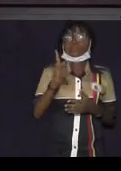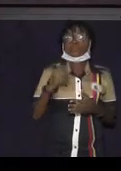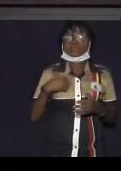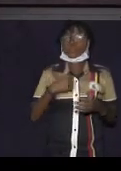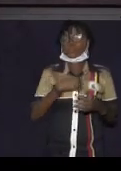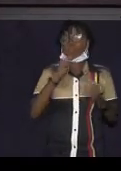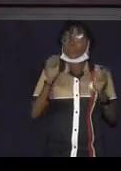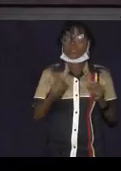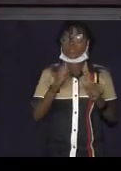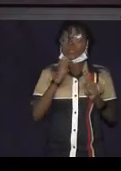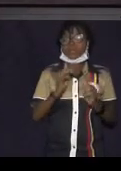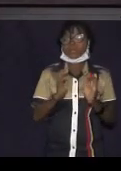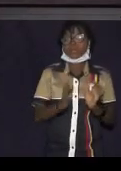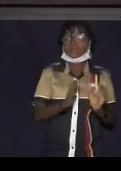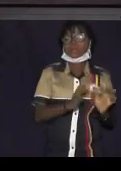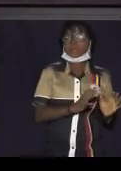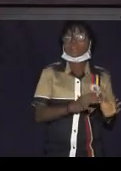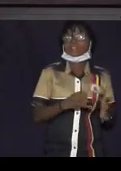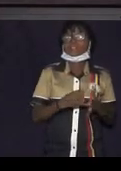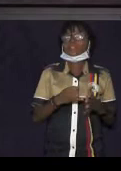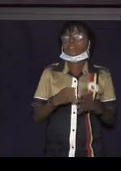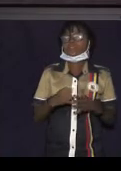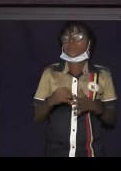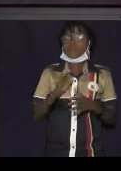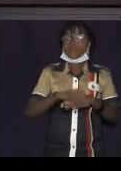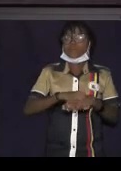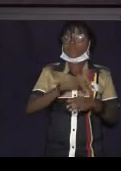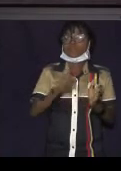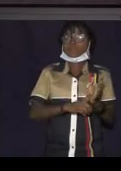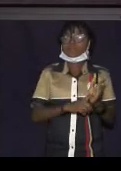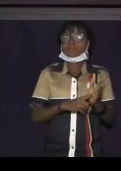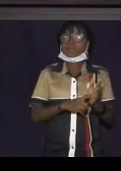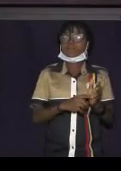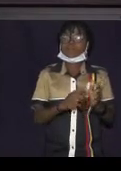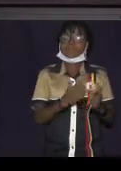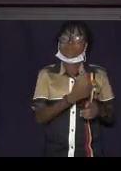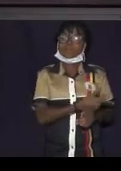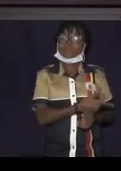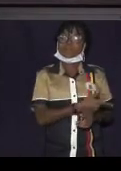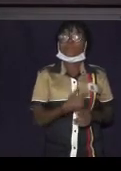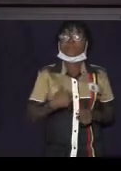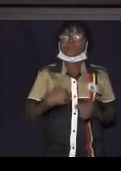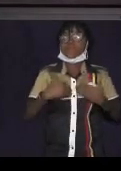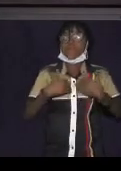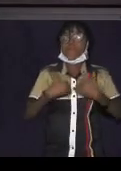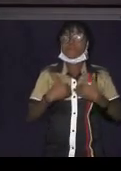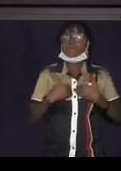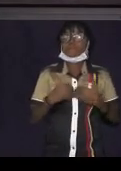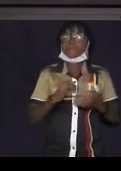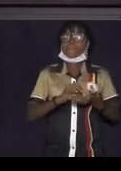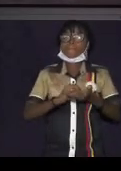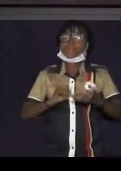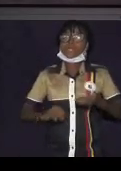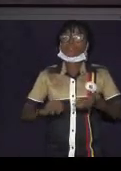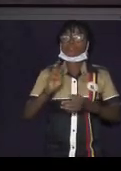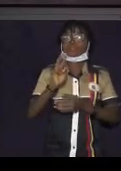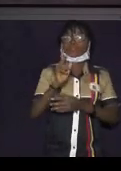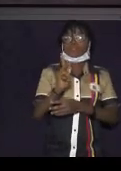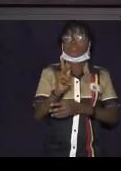rearrange like terms. So on this side, we have minus 2k is coming